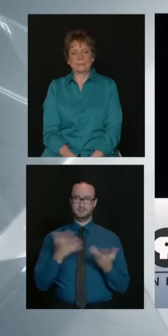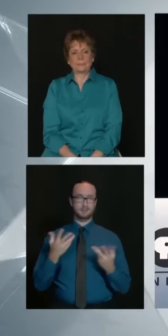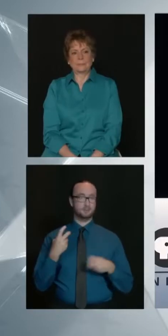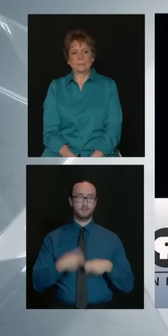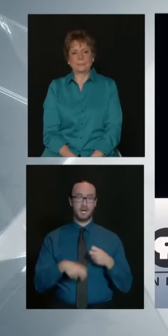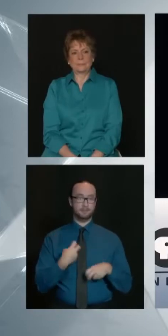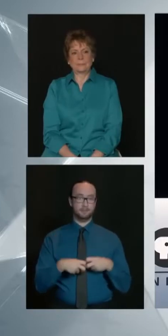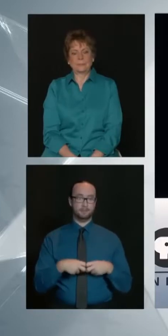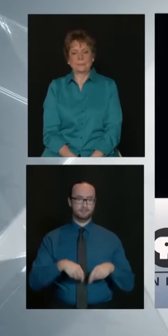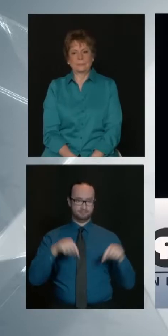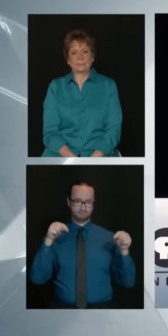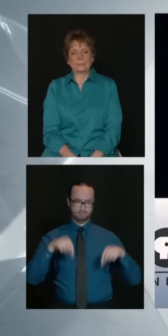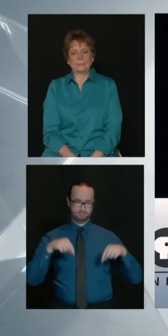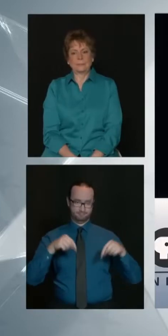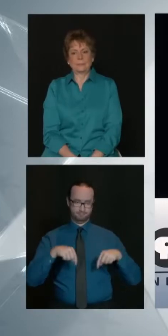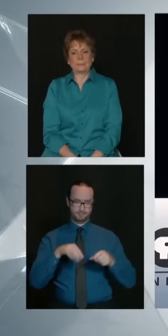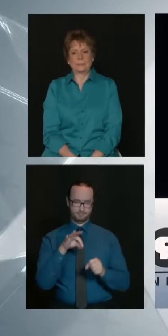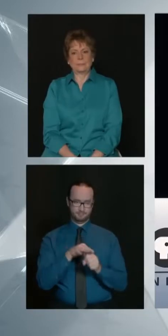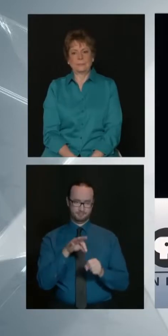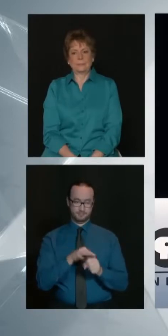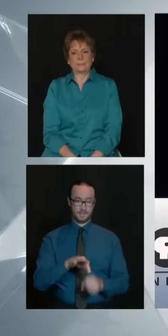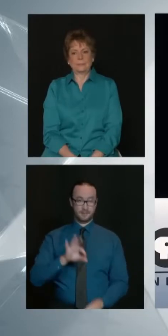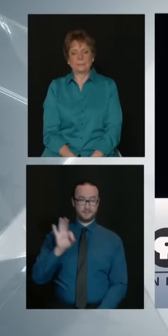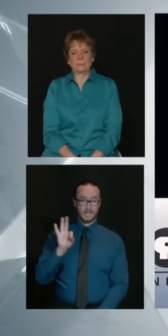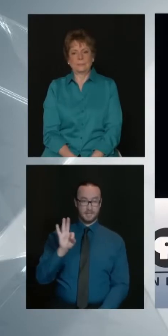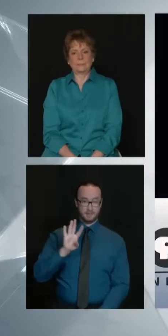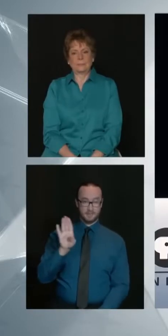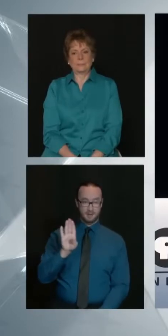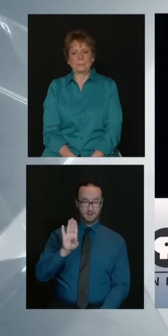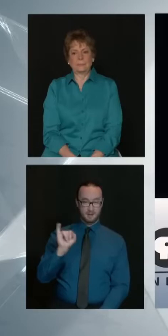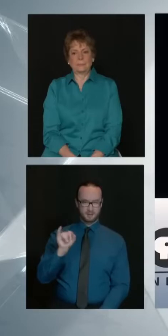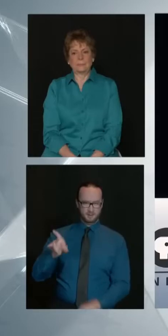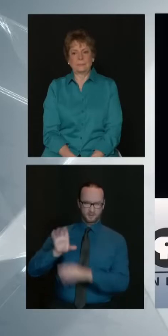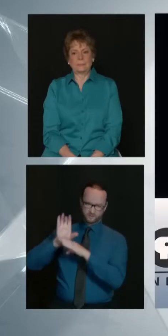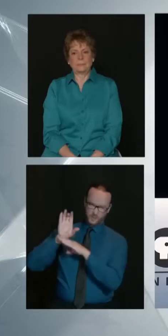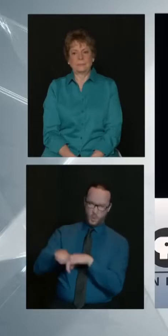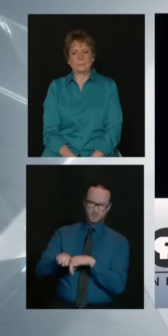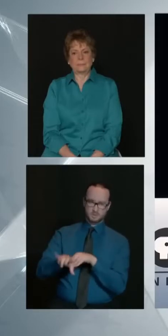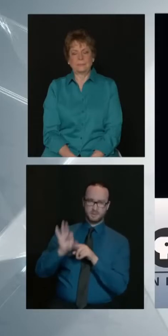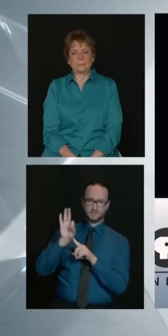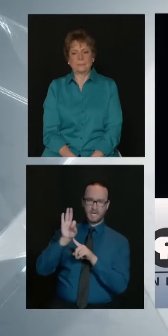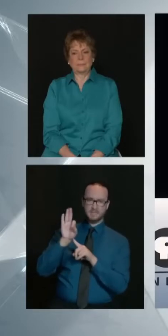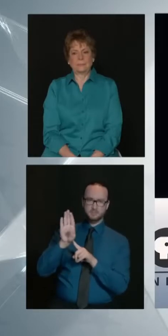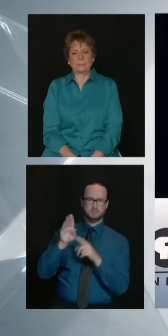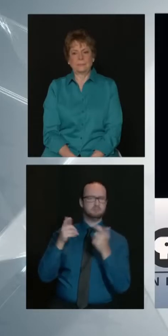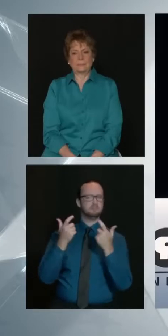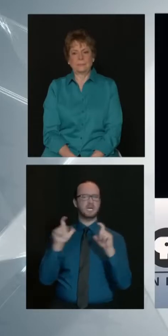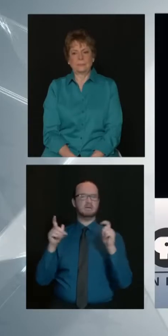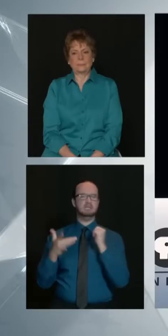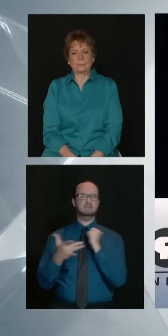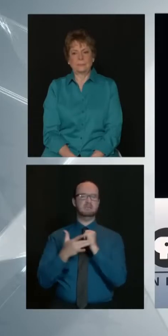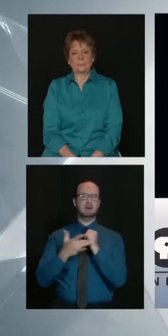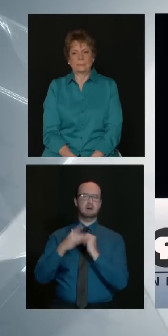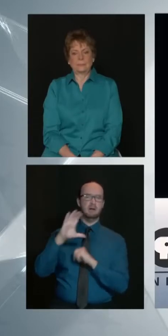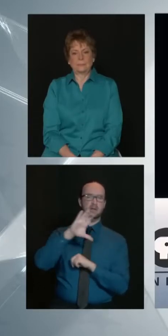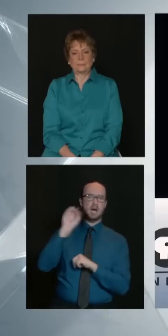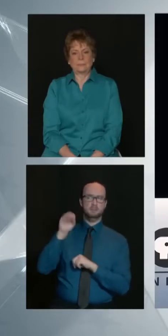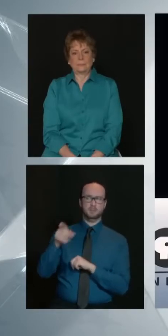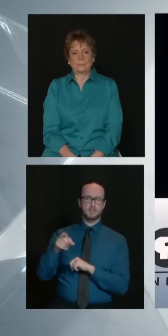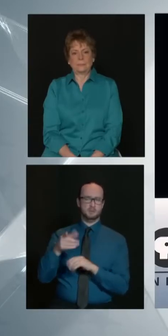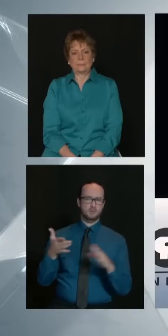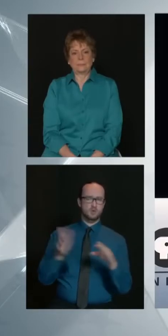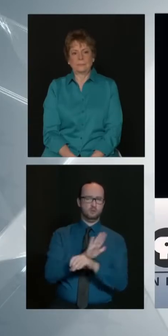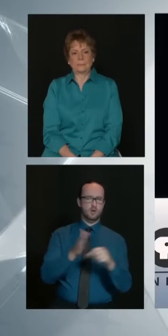FBI forced Facebook. They pressured Facebook and other big tech companies to censor true information about Hunter